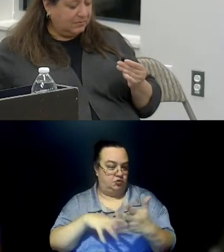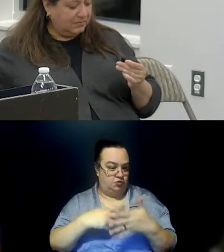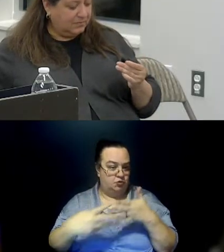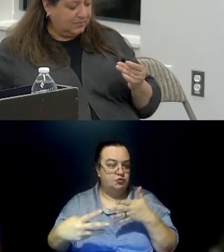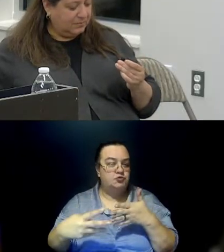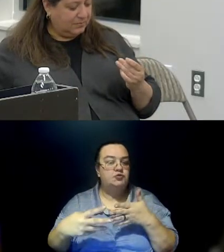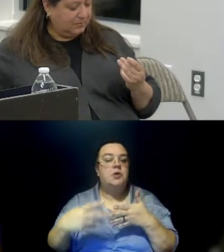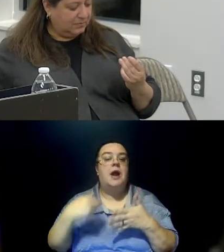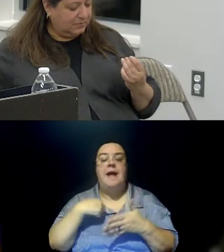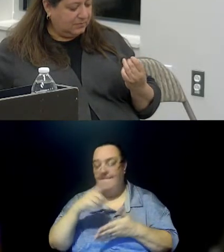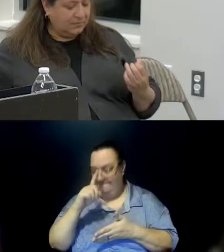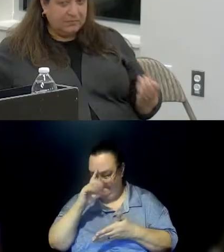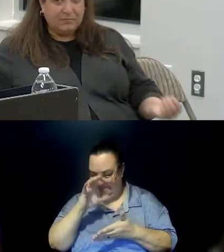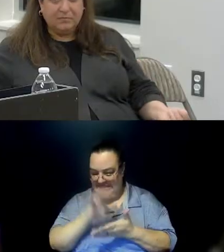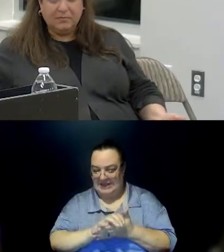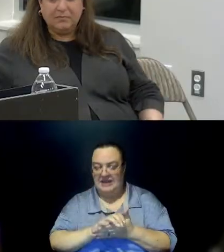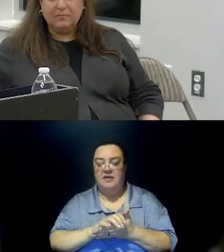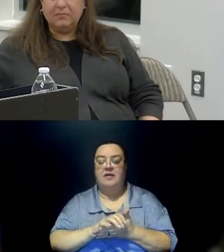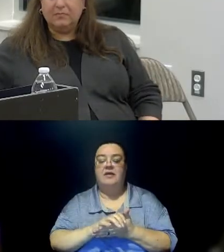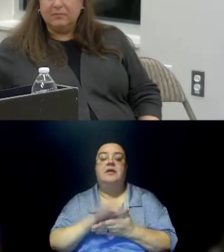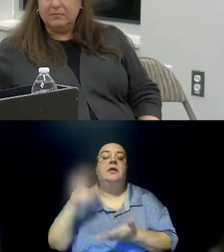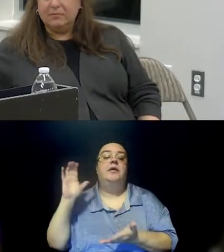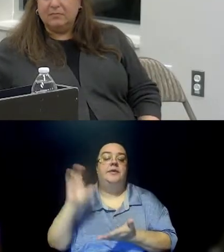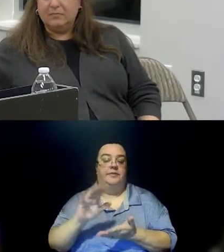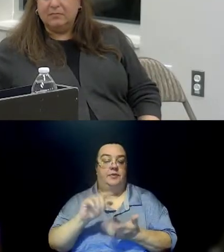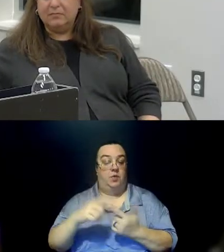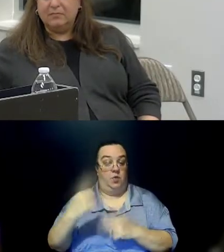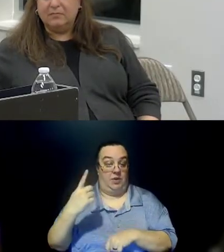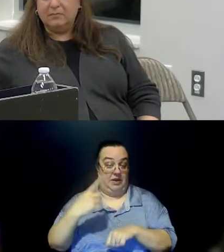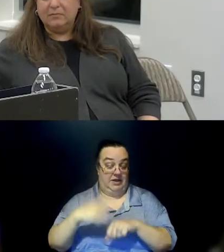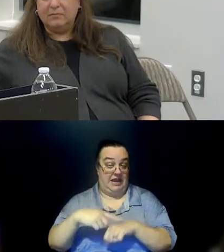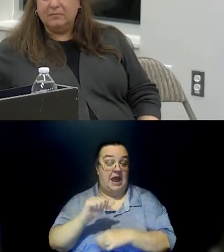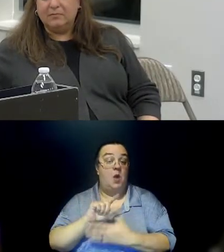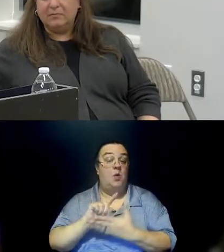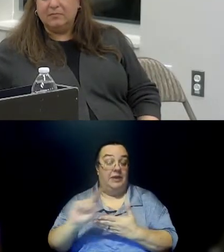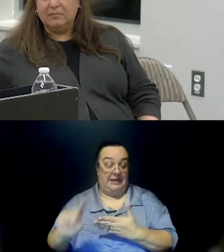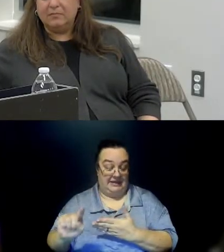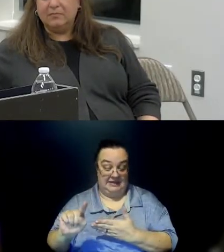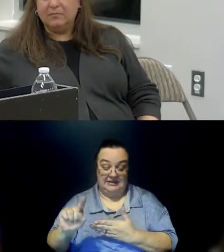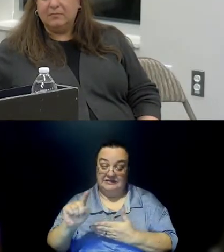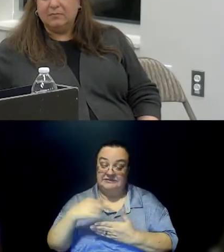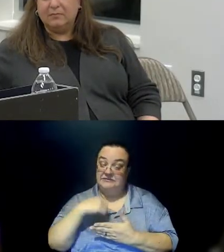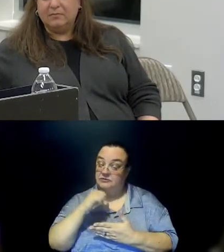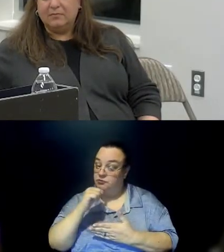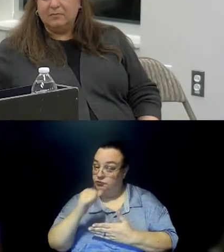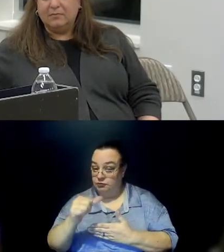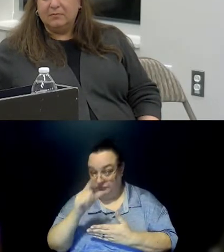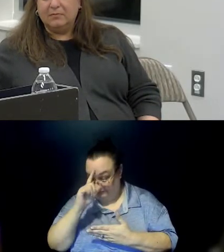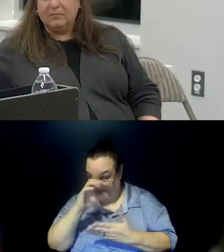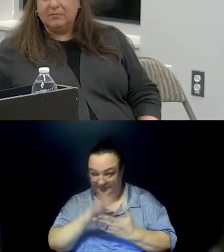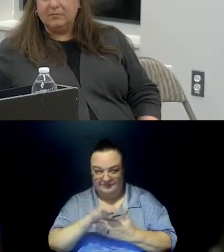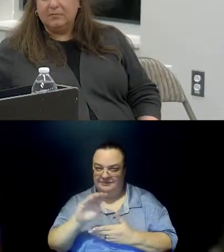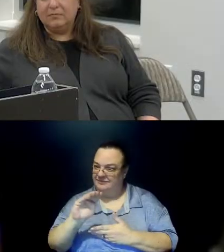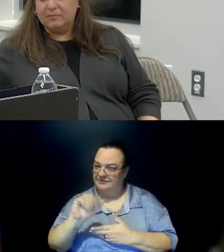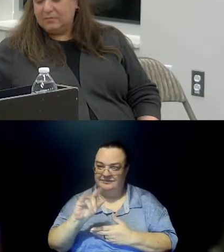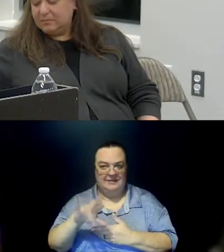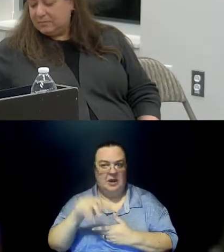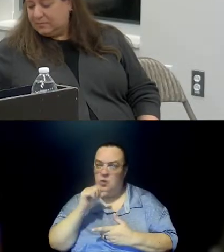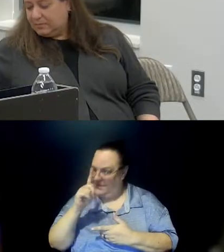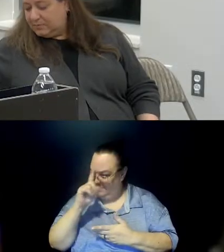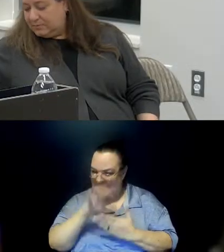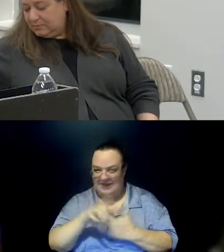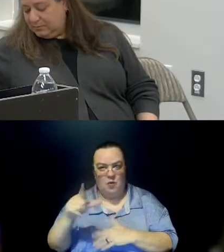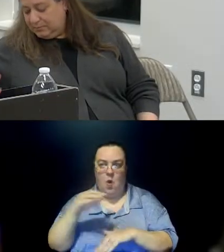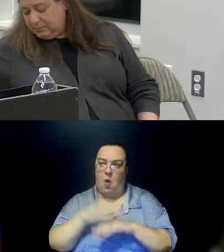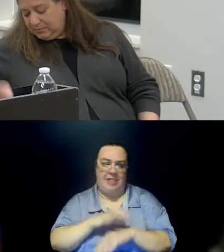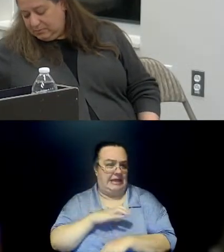I believe we went to 1 day a week. I don't believe, Mayor, you were on the council at that point,